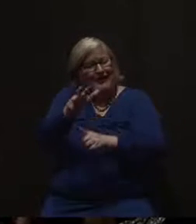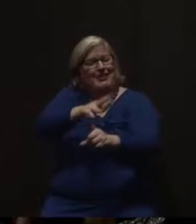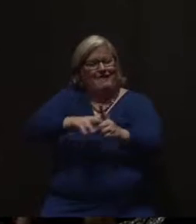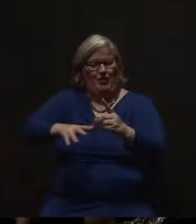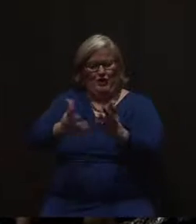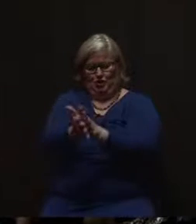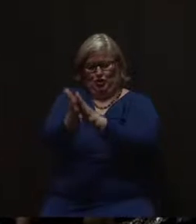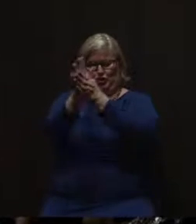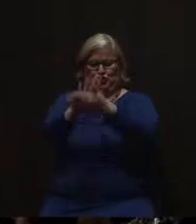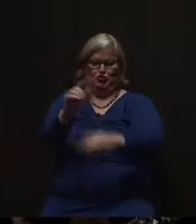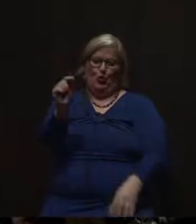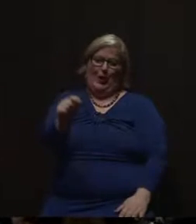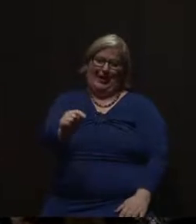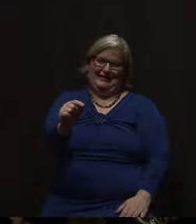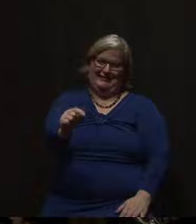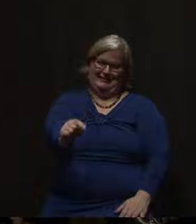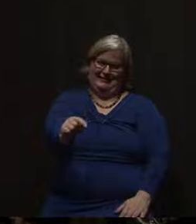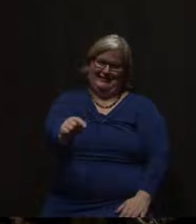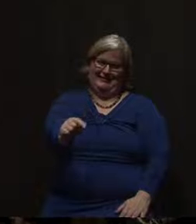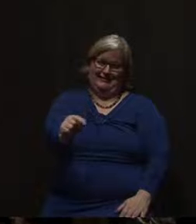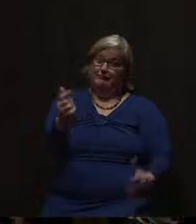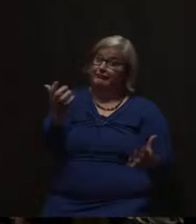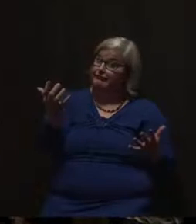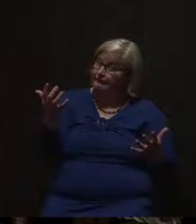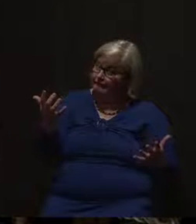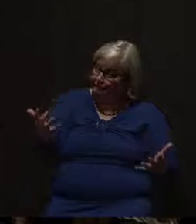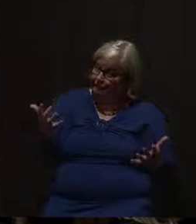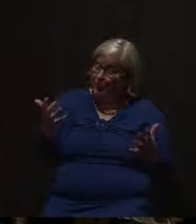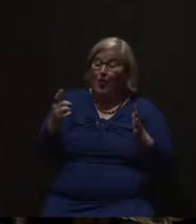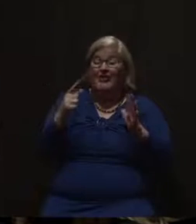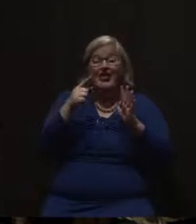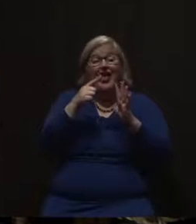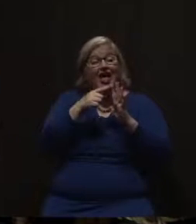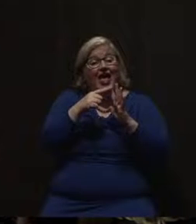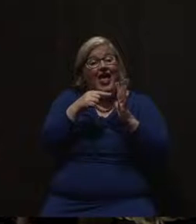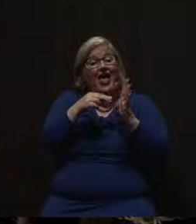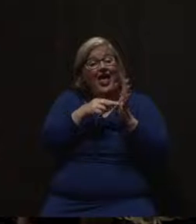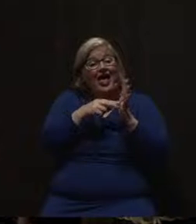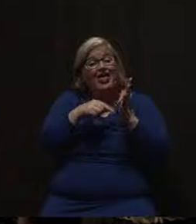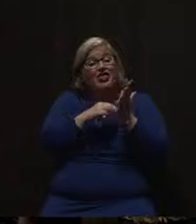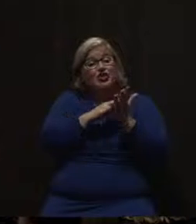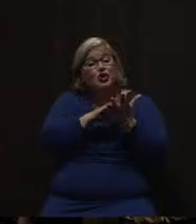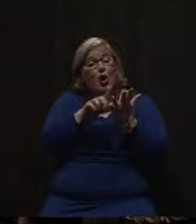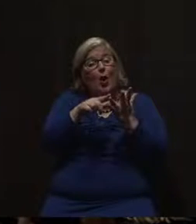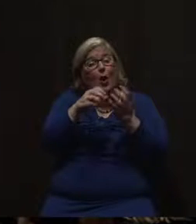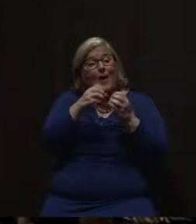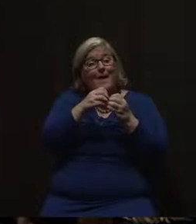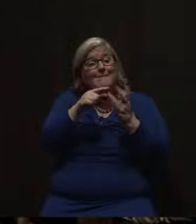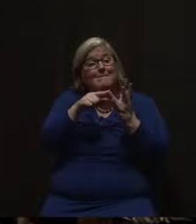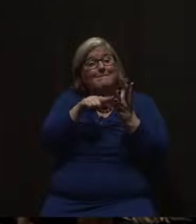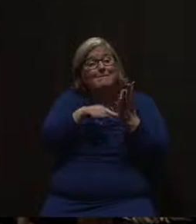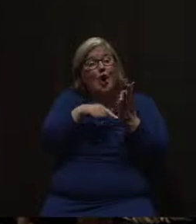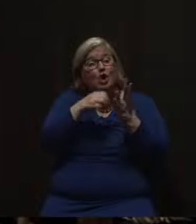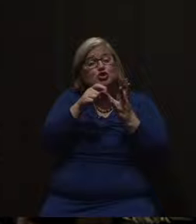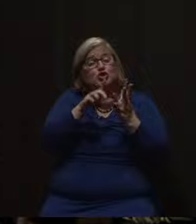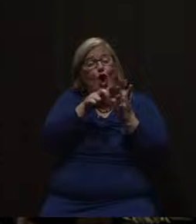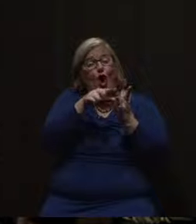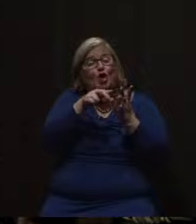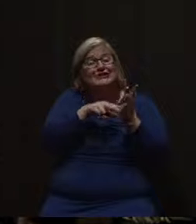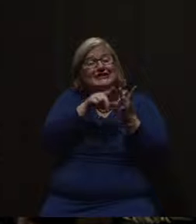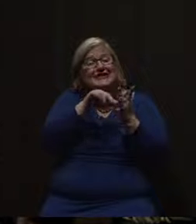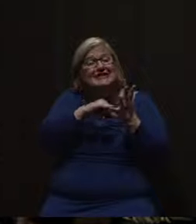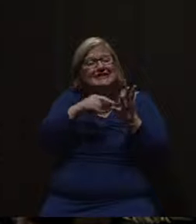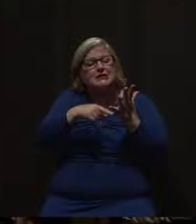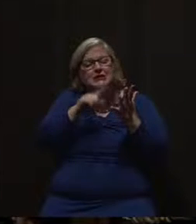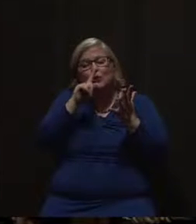that is destroyed. Or as the ethnobotanist Gary Nason puts it, we cannot move towards healing